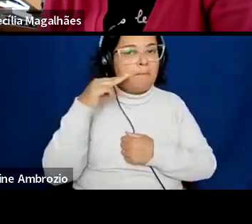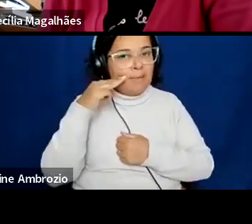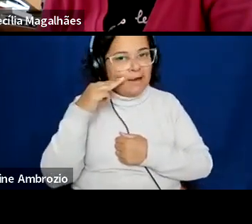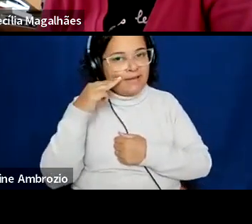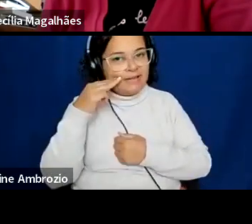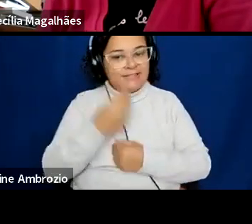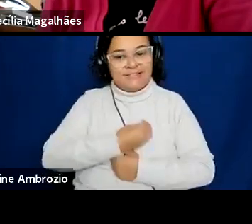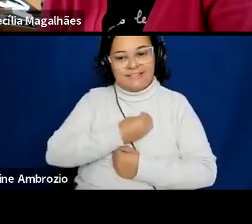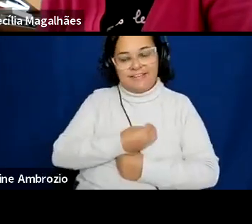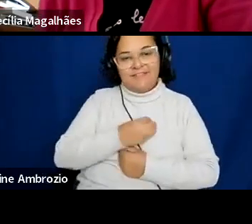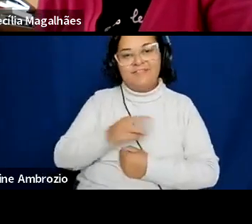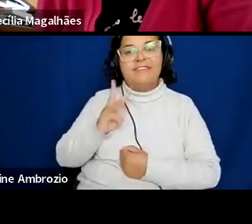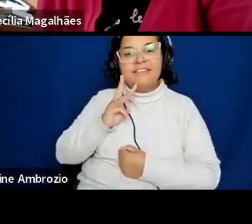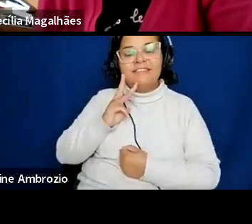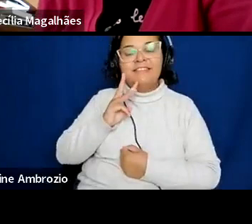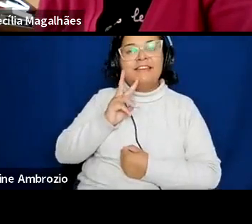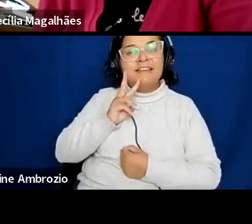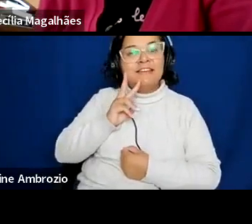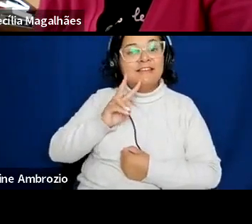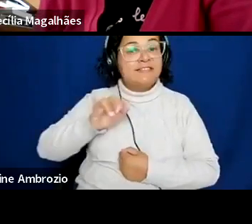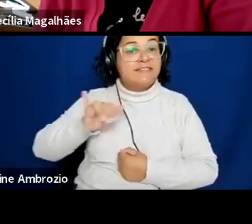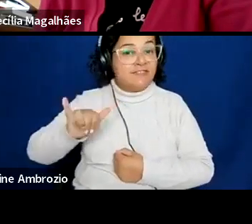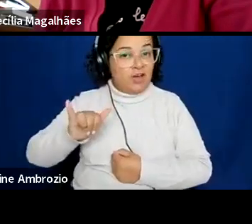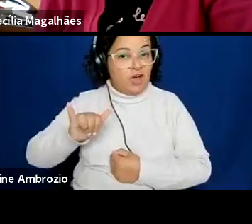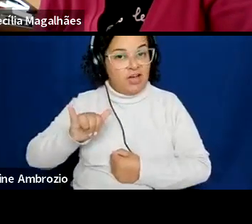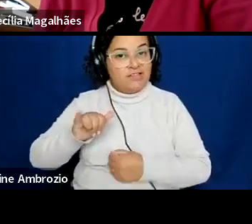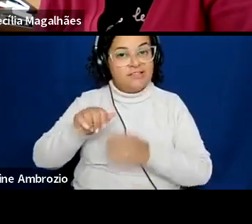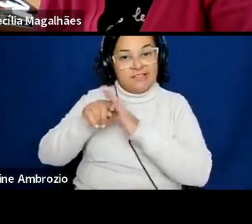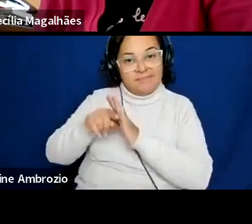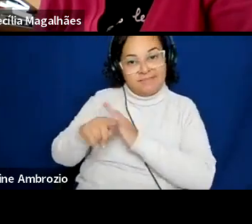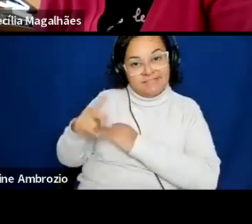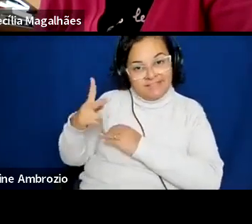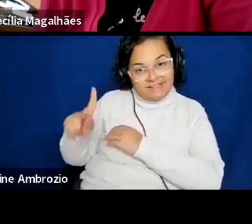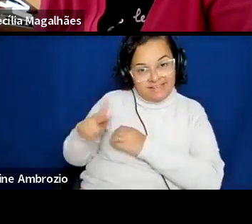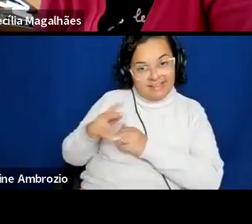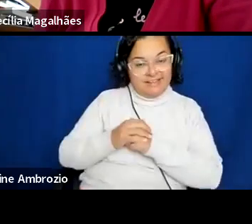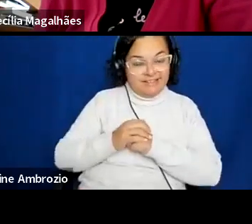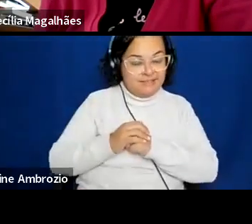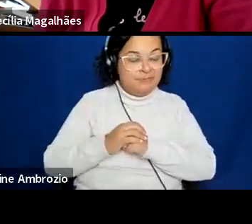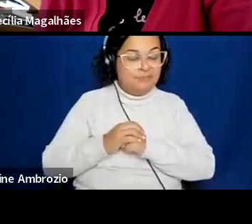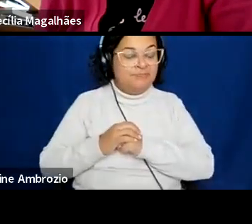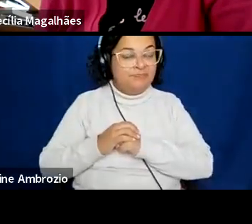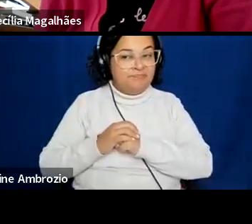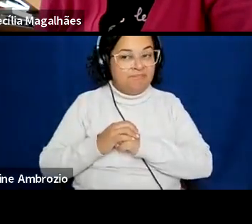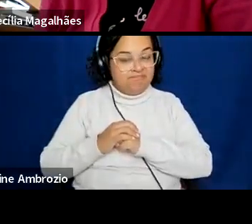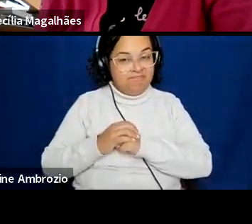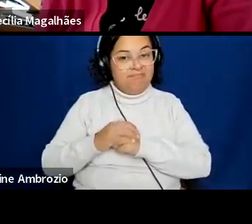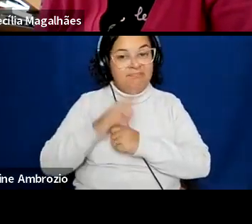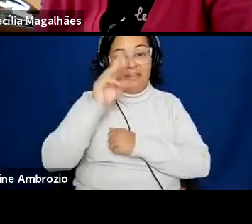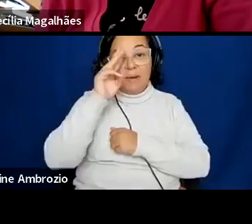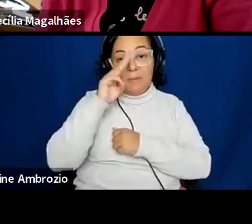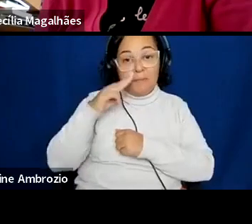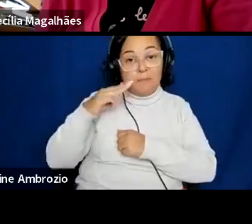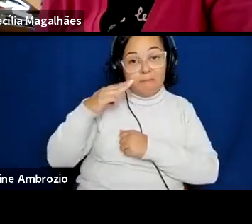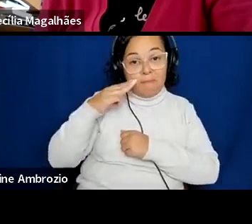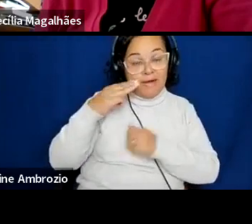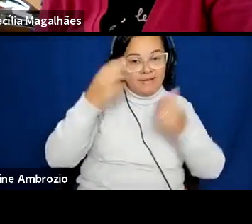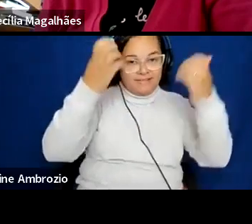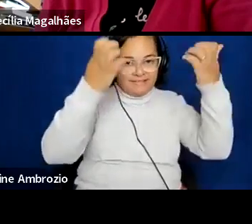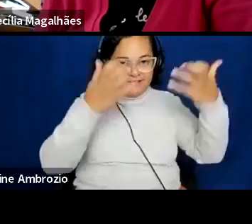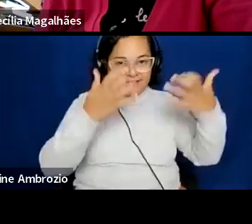Marx didn't do much, if only because of what he said about our emphasis